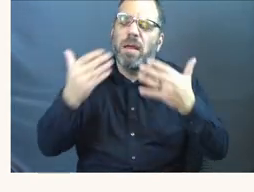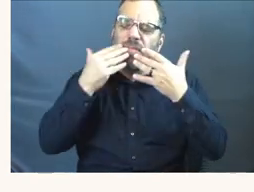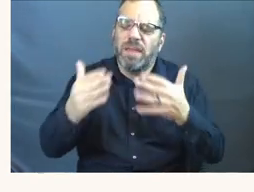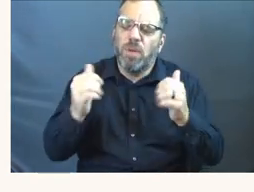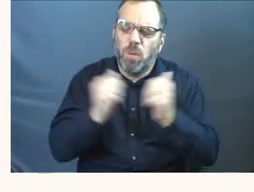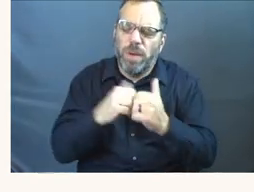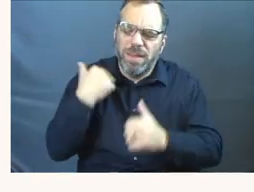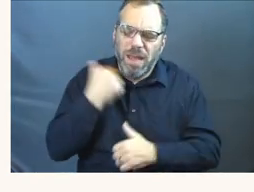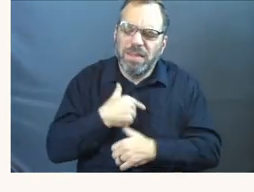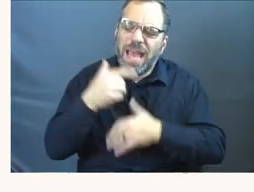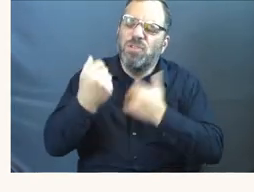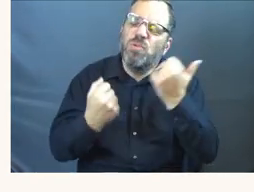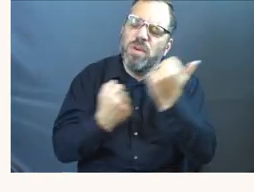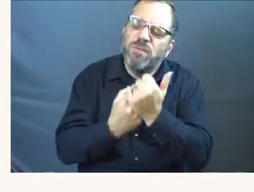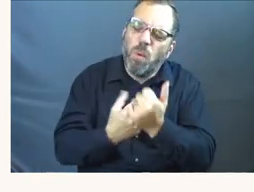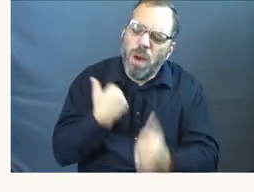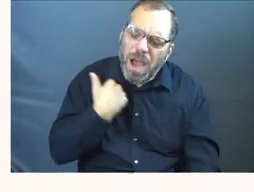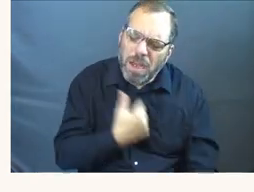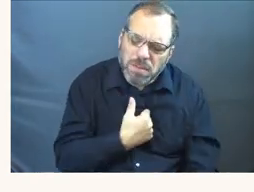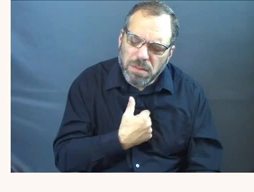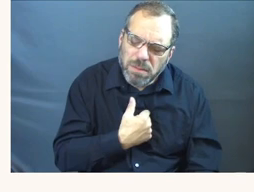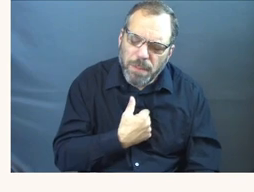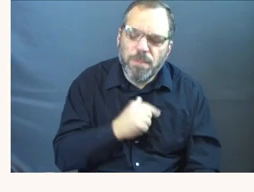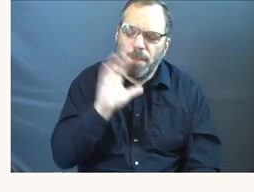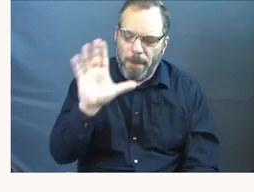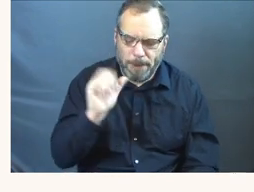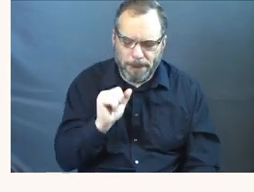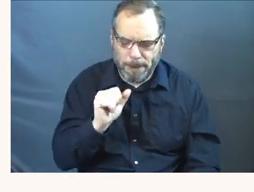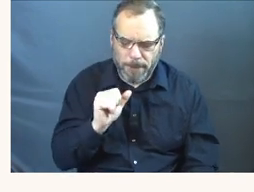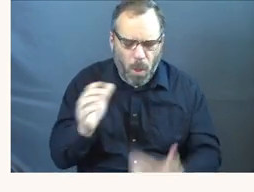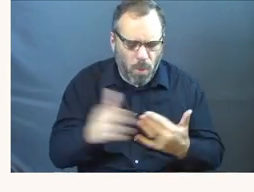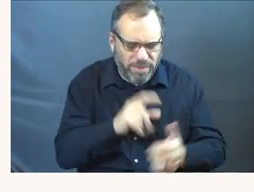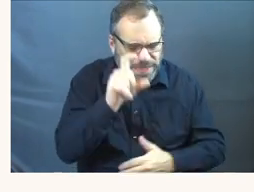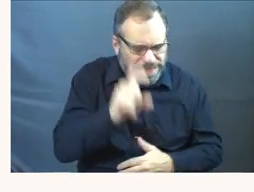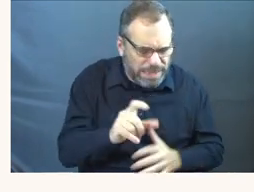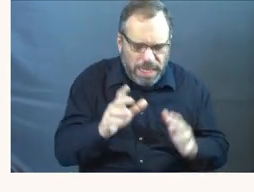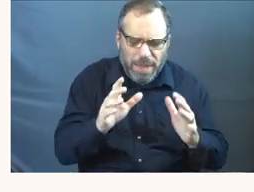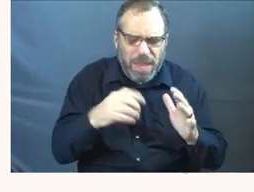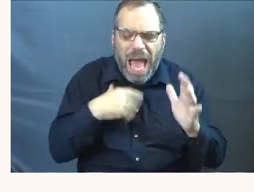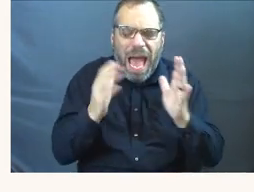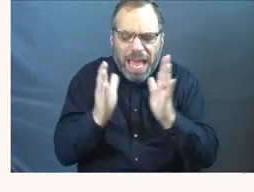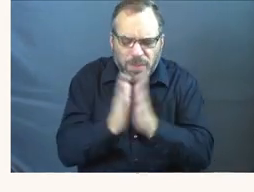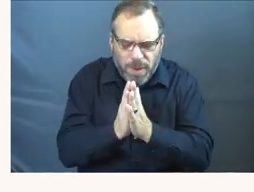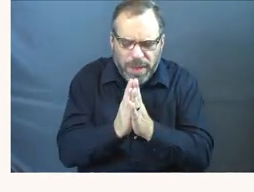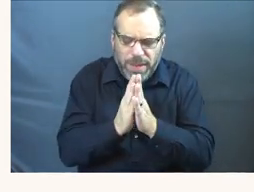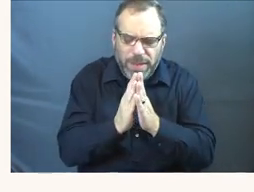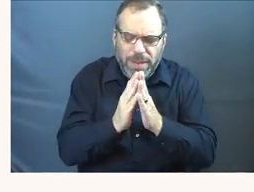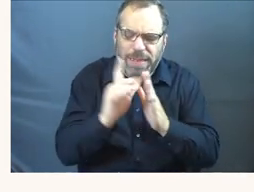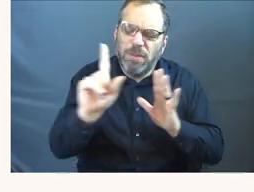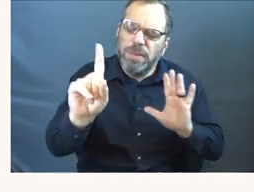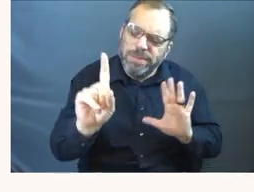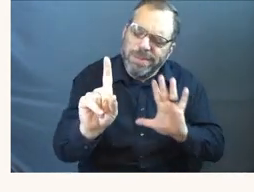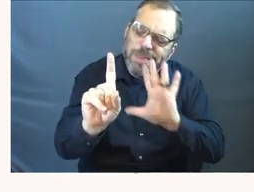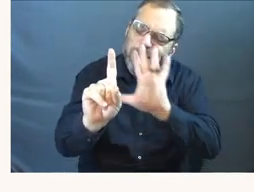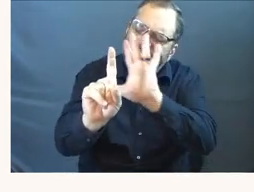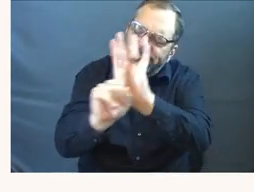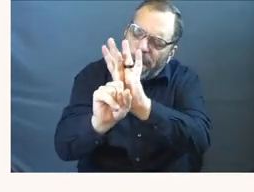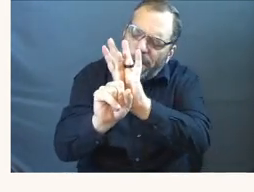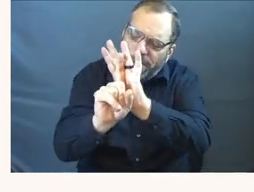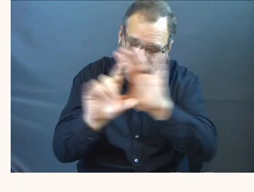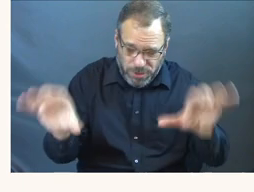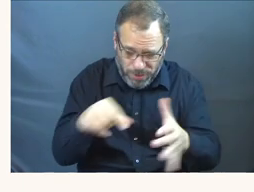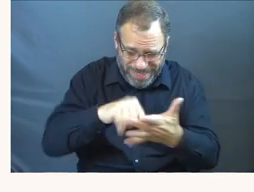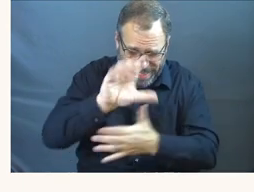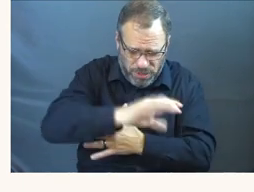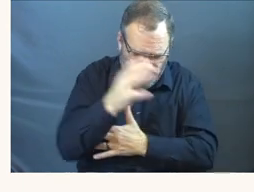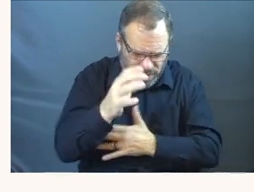are with us and you are for us. And so, God, whatever we may need, Lord, I pray that we go to you. Lord, whatever we're trying to do for this